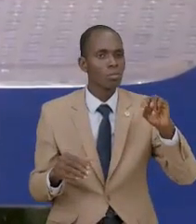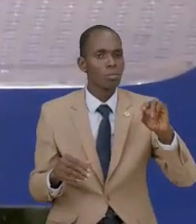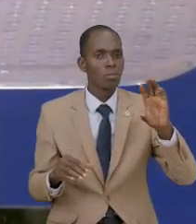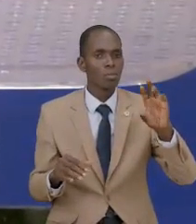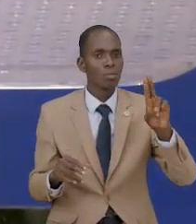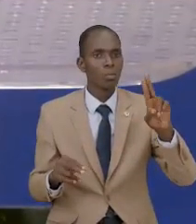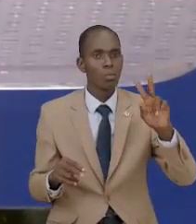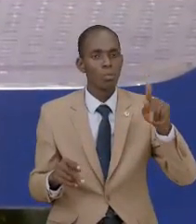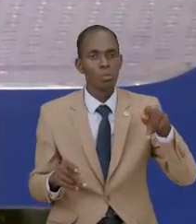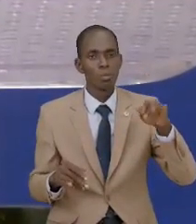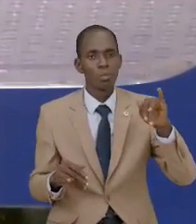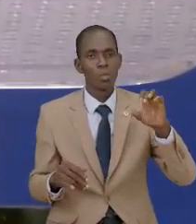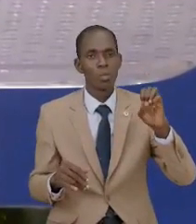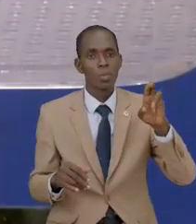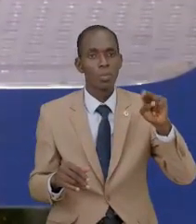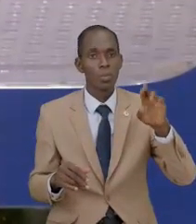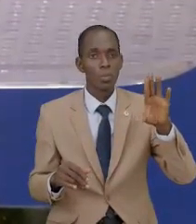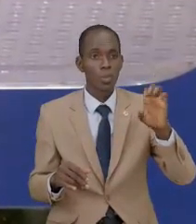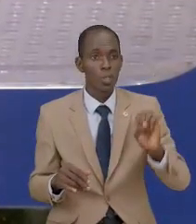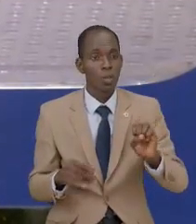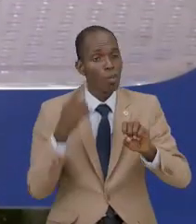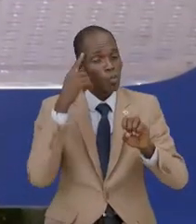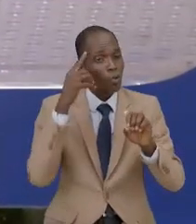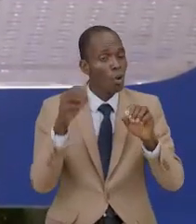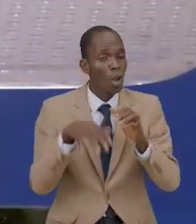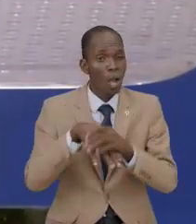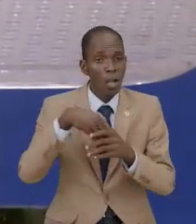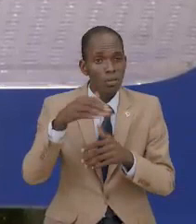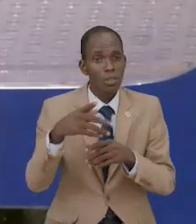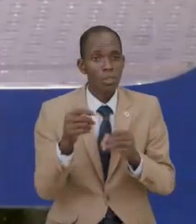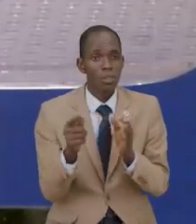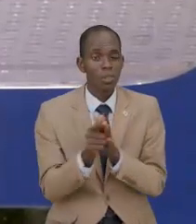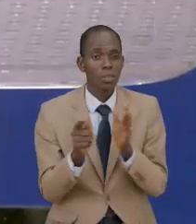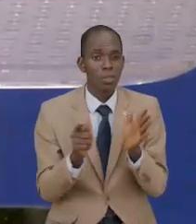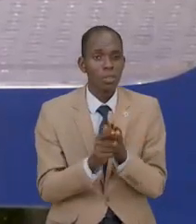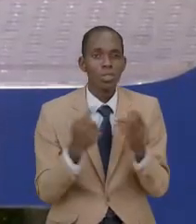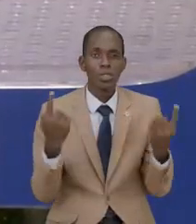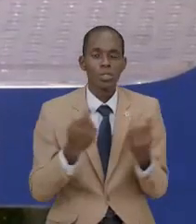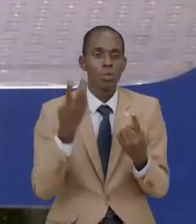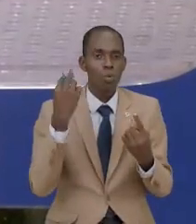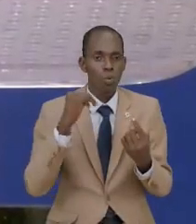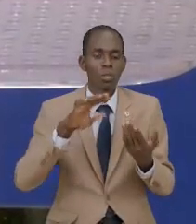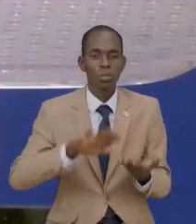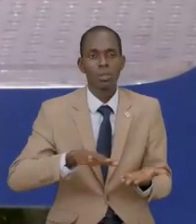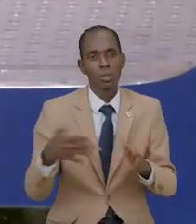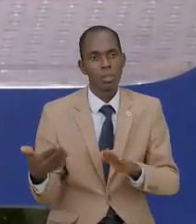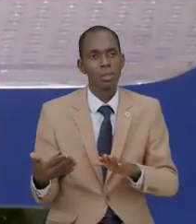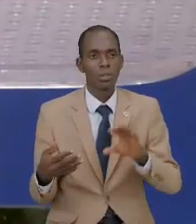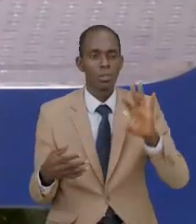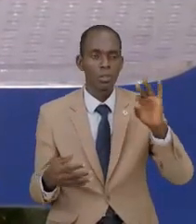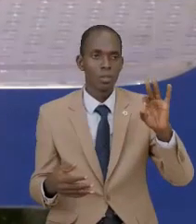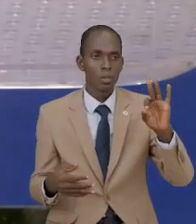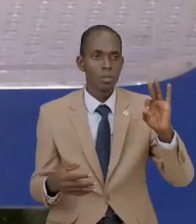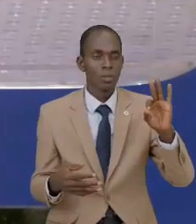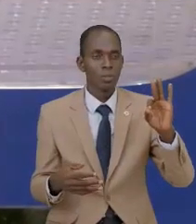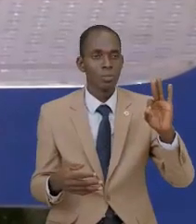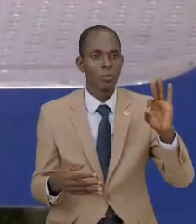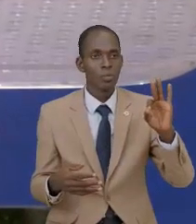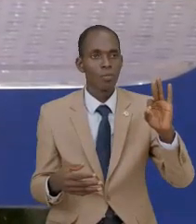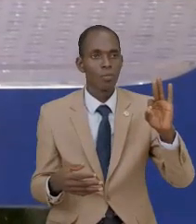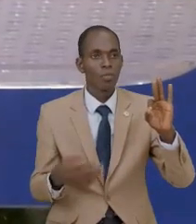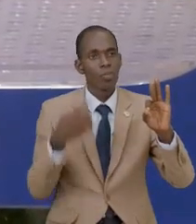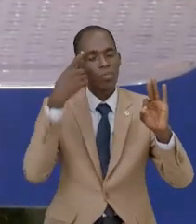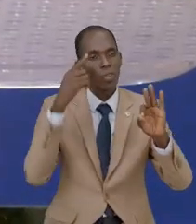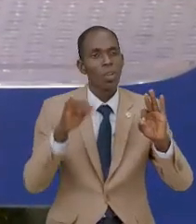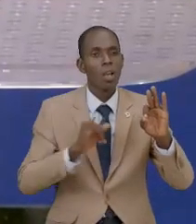For without the law, without the law, sin was dead. Verse 9. In verse 9, for